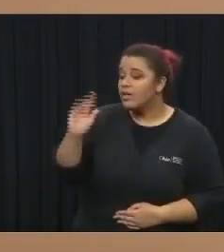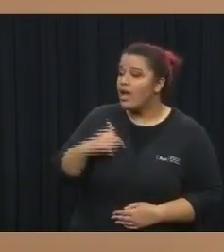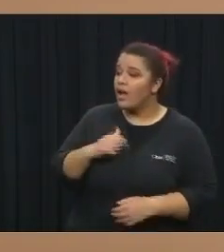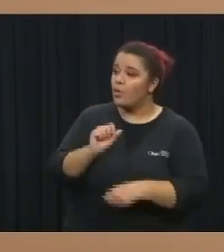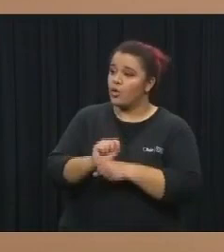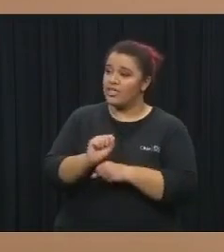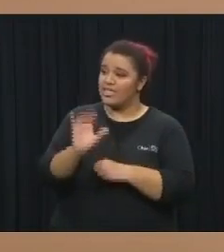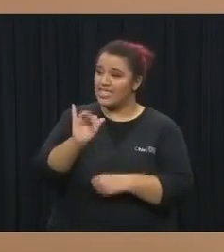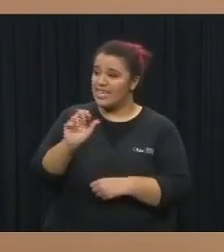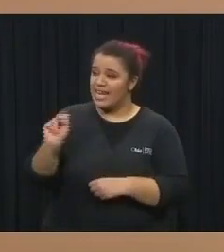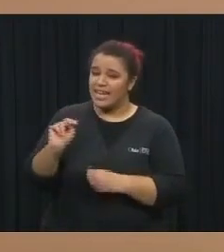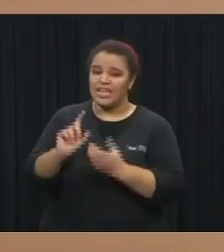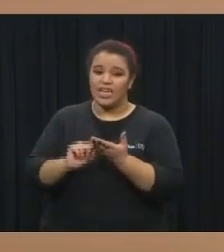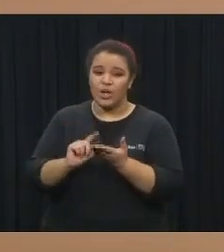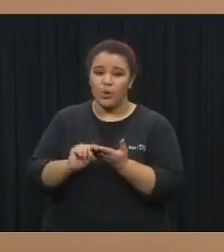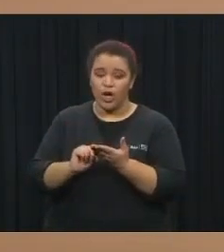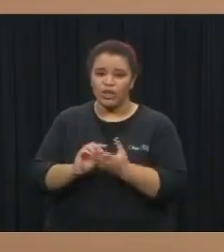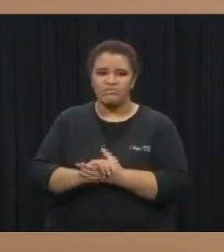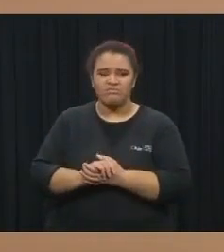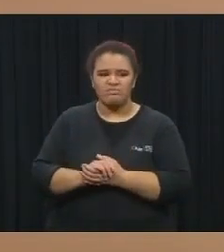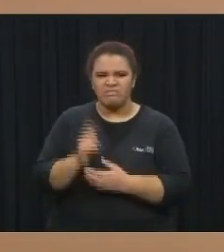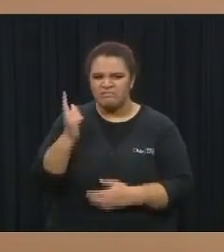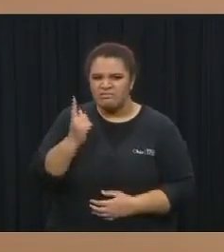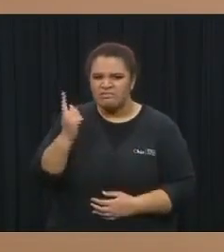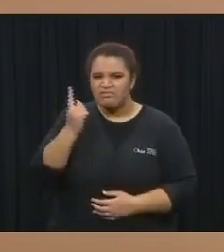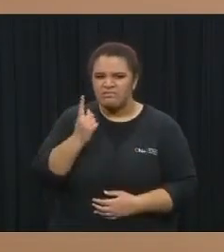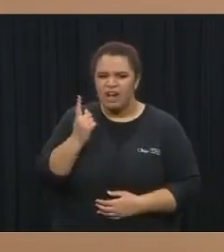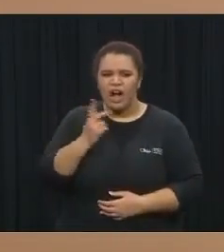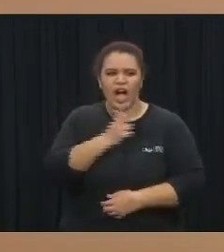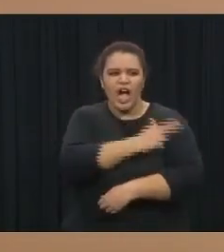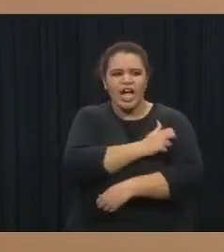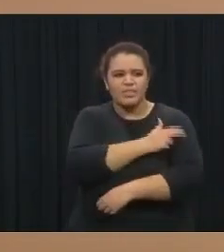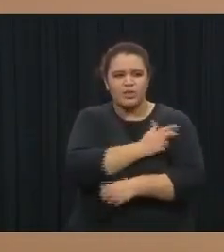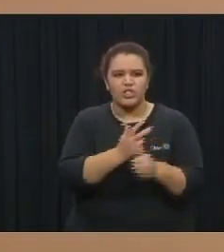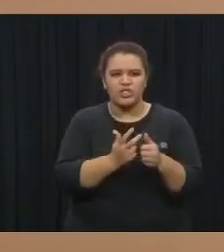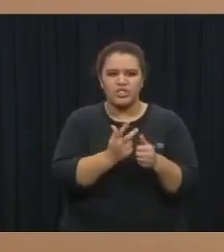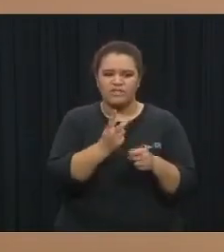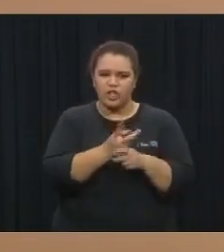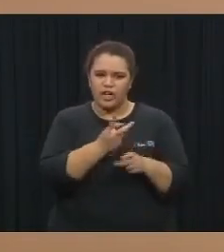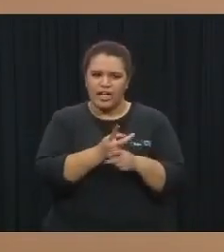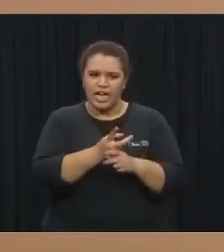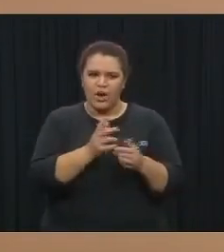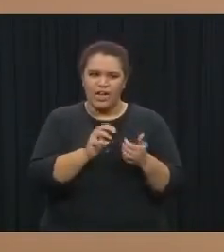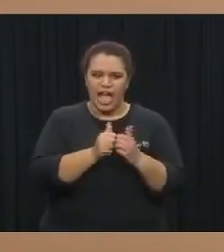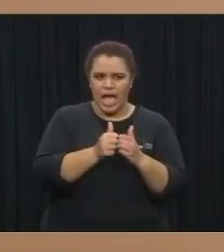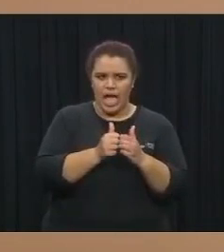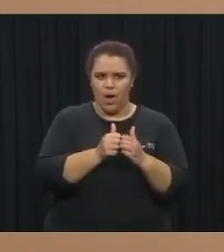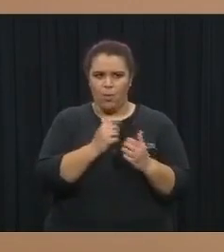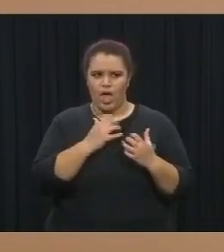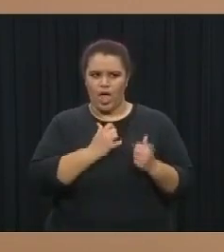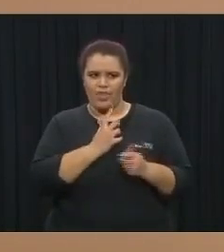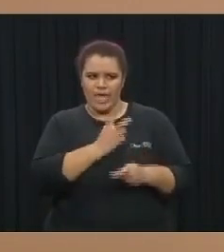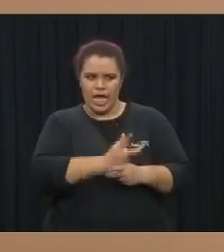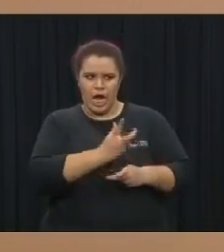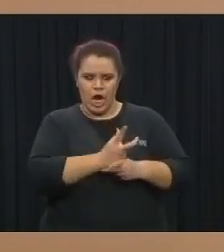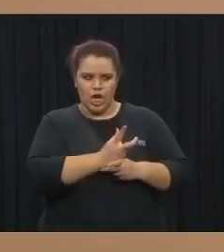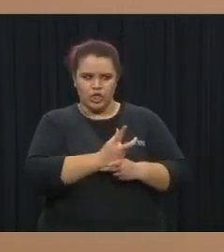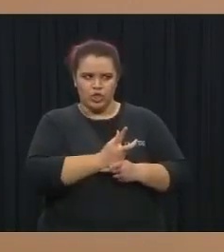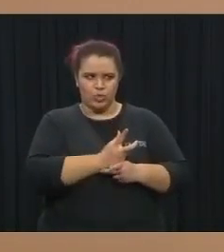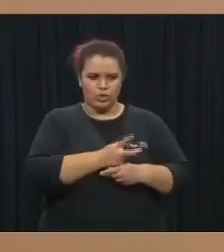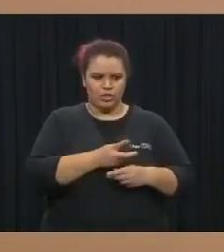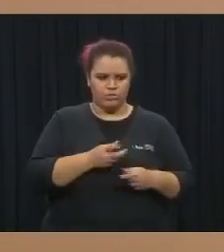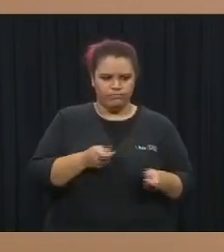Are hospitals changing guidelines about how healthcare workers will handle masks, especially N95s? And do we know how many